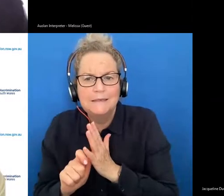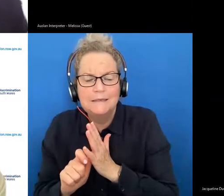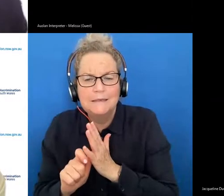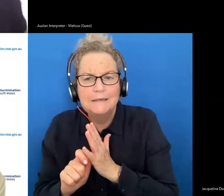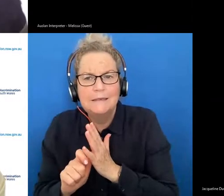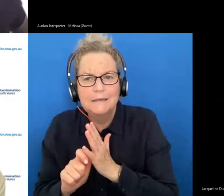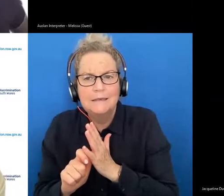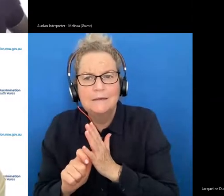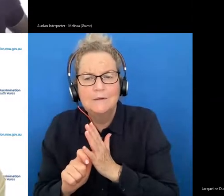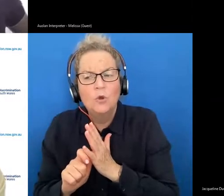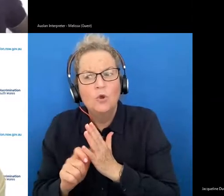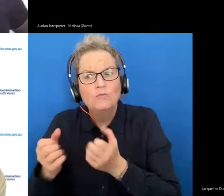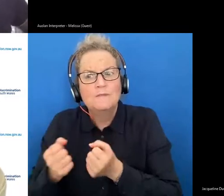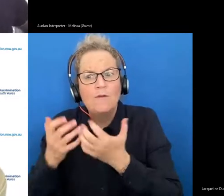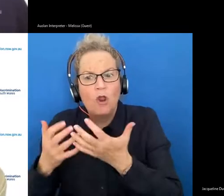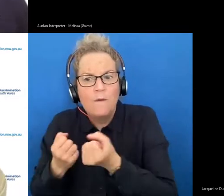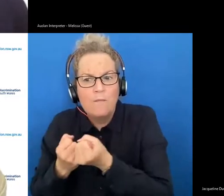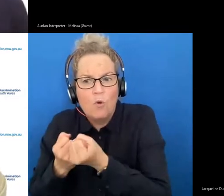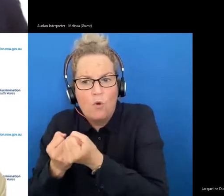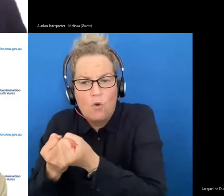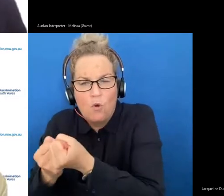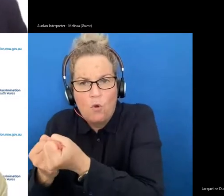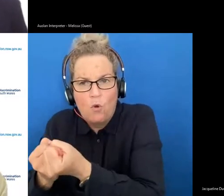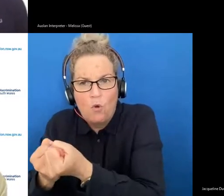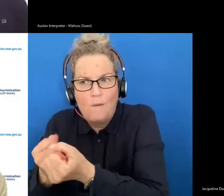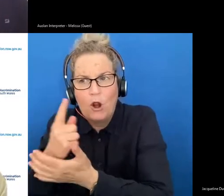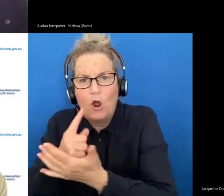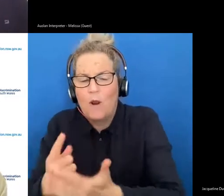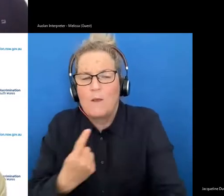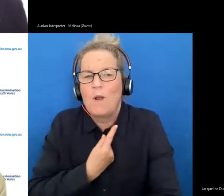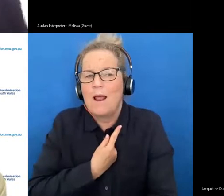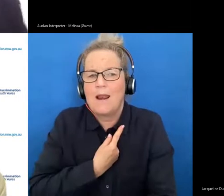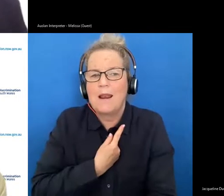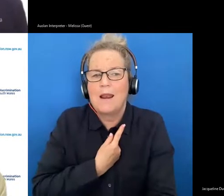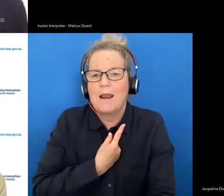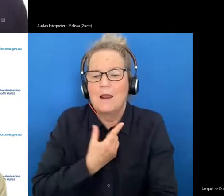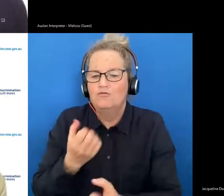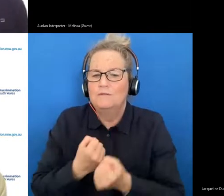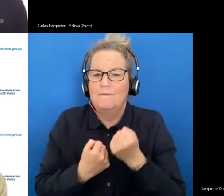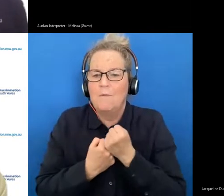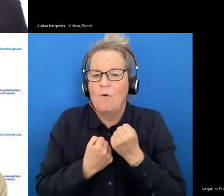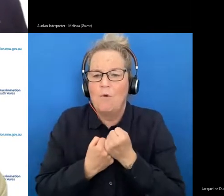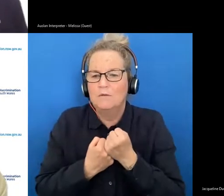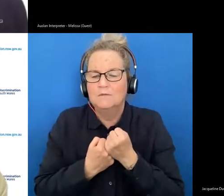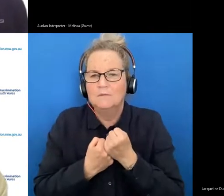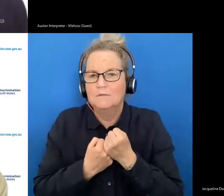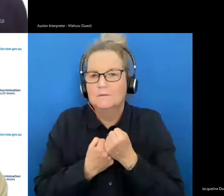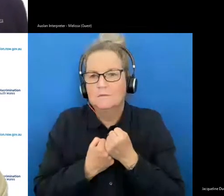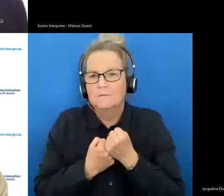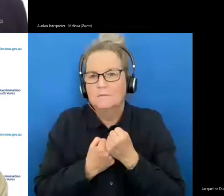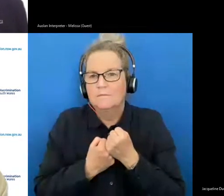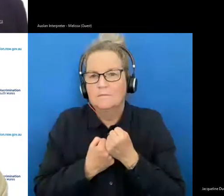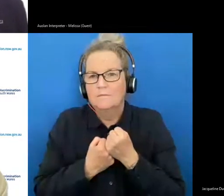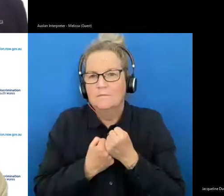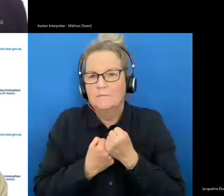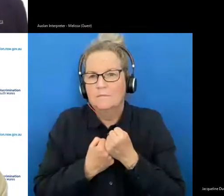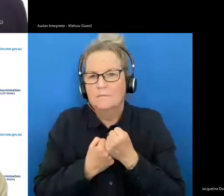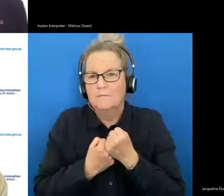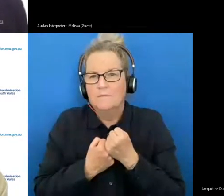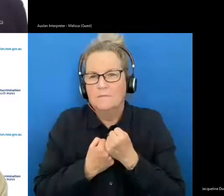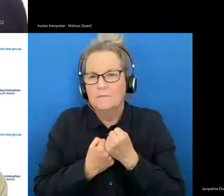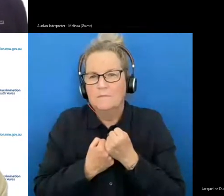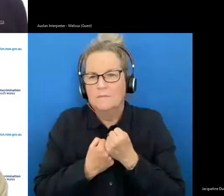a lot of support. And so I'm not the only one they've supported, and it's not because I was a long-term employee.